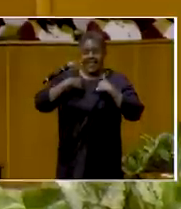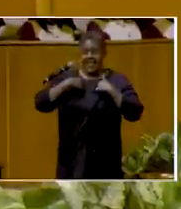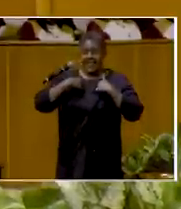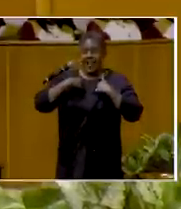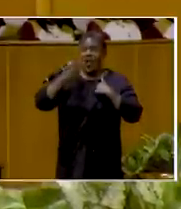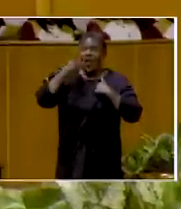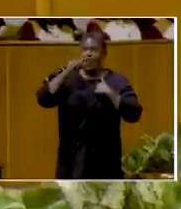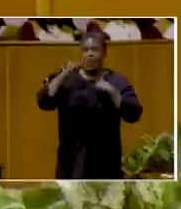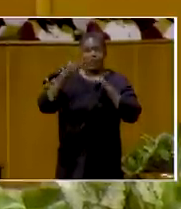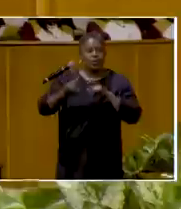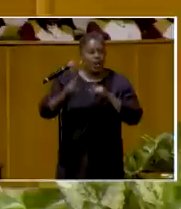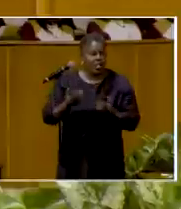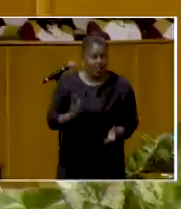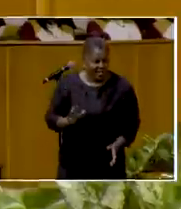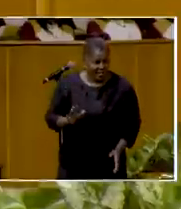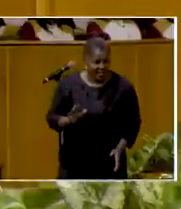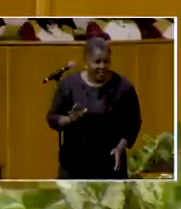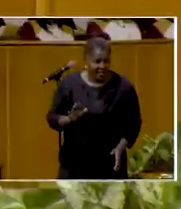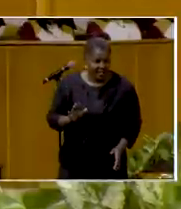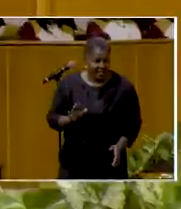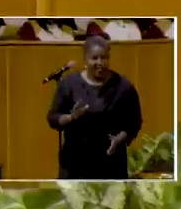for struggle.